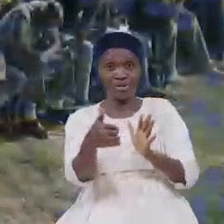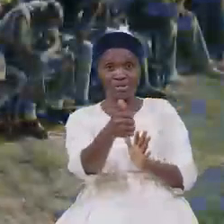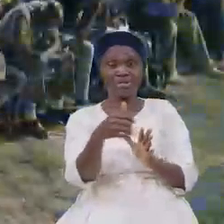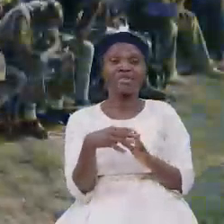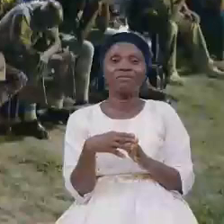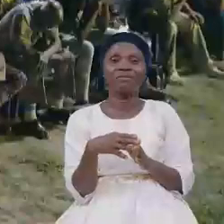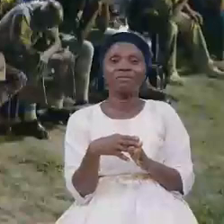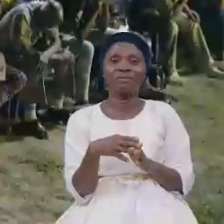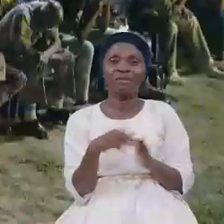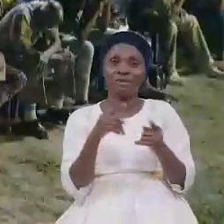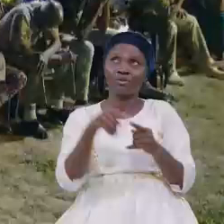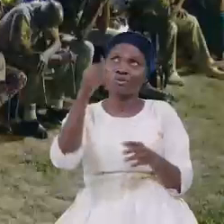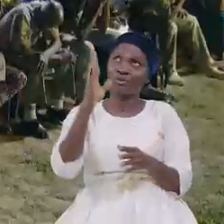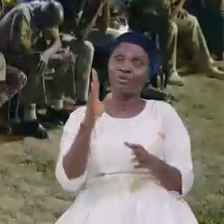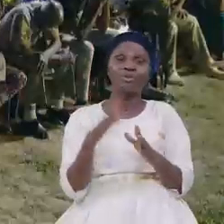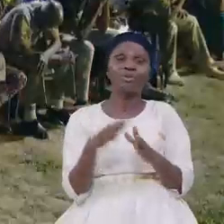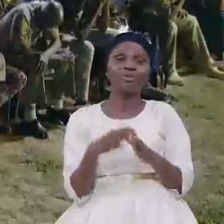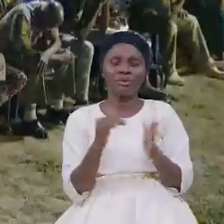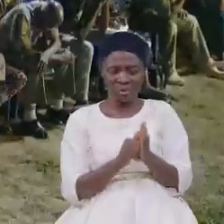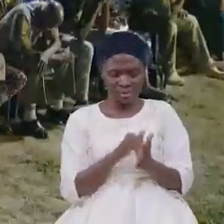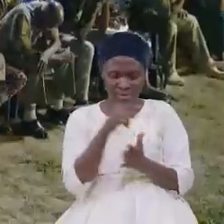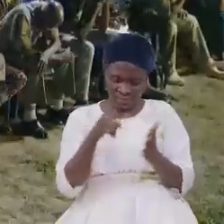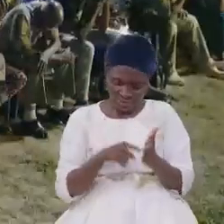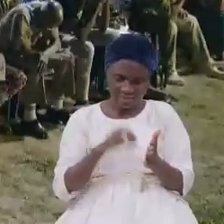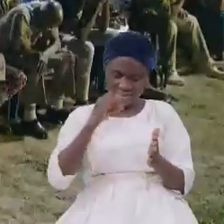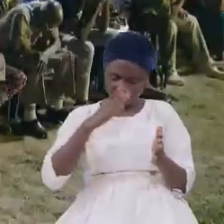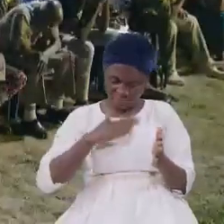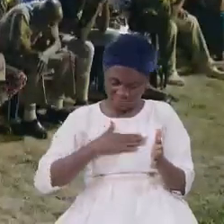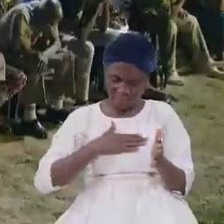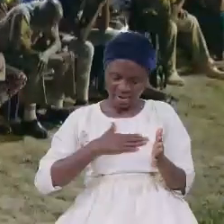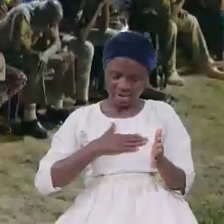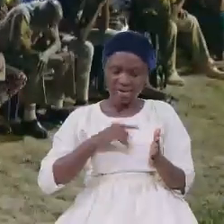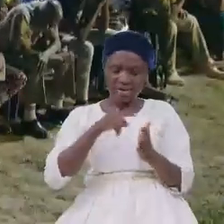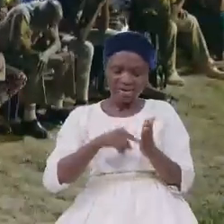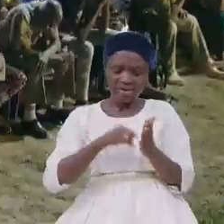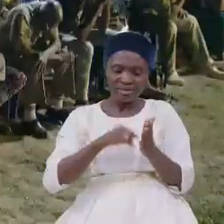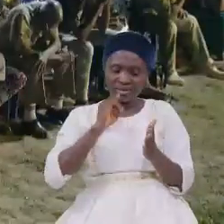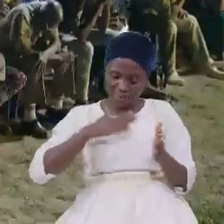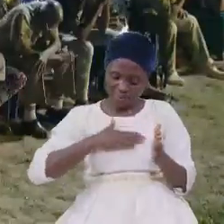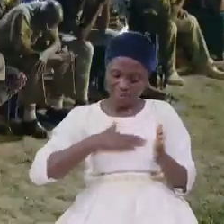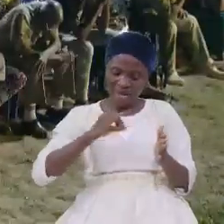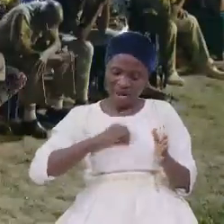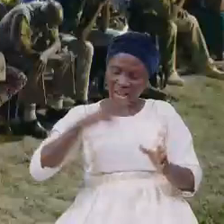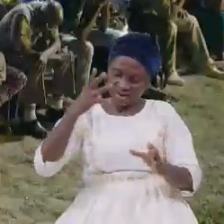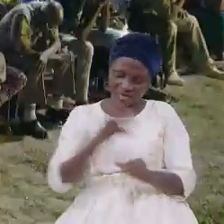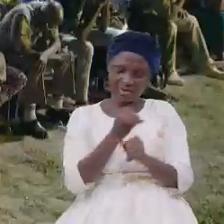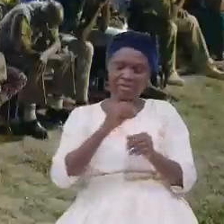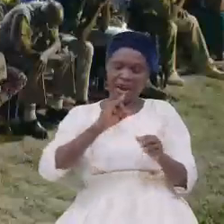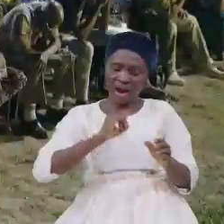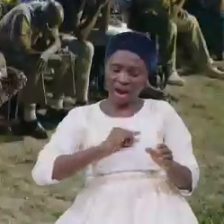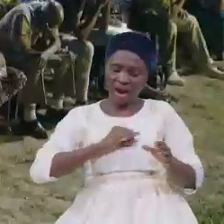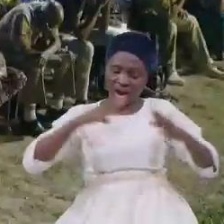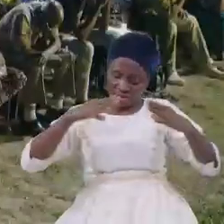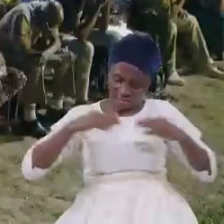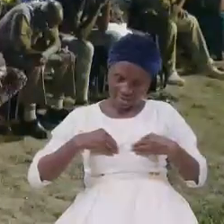mine. I receive. I claim. I accept. Lift up that hand and stand up. God